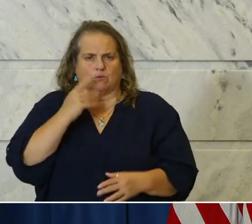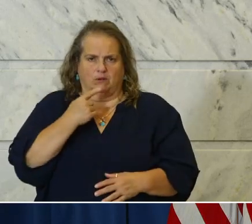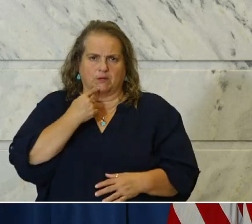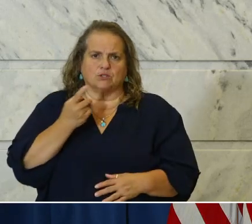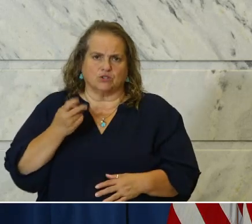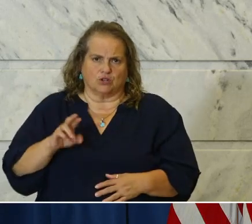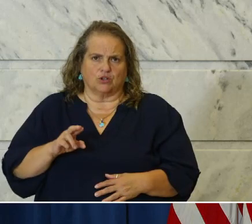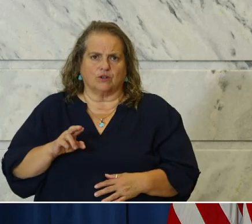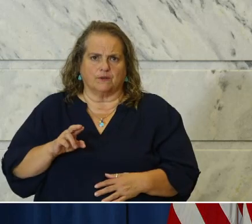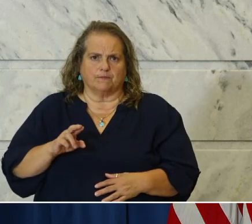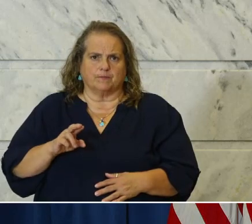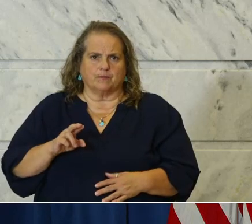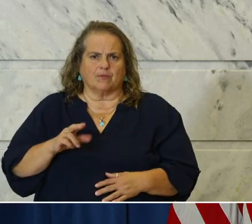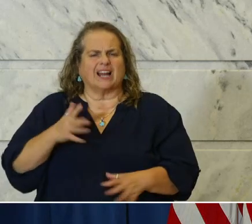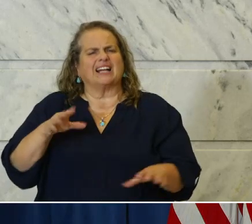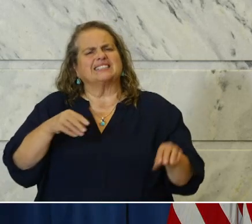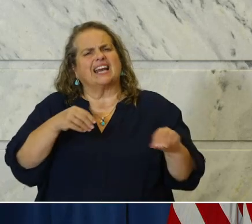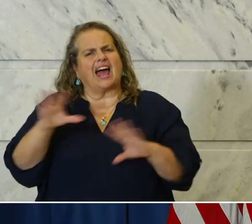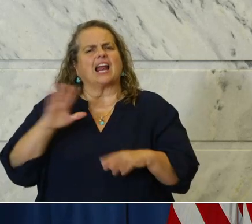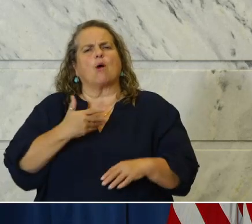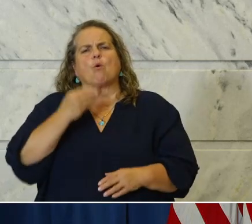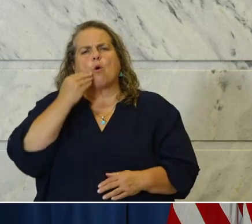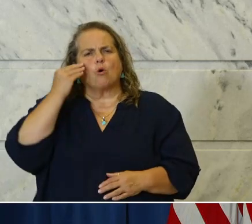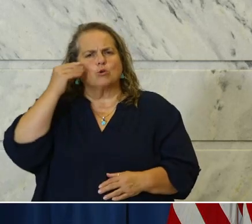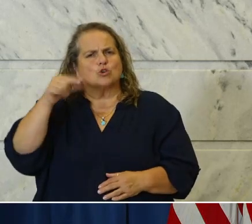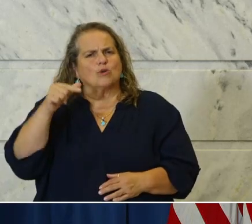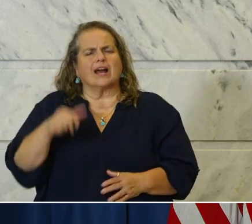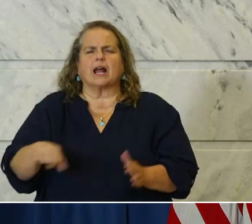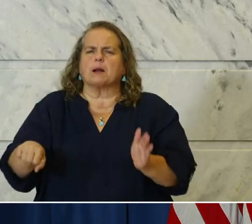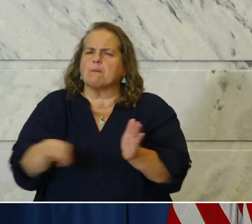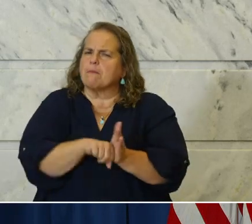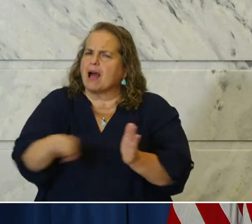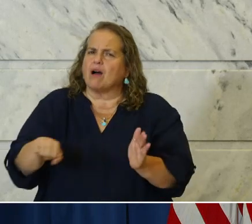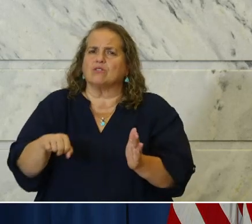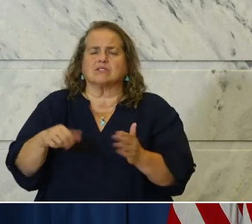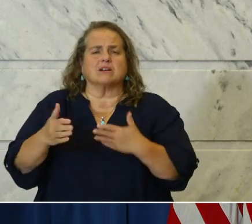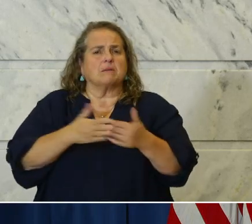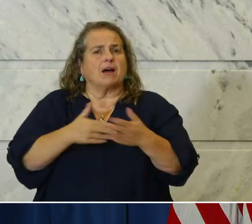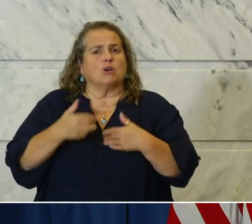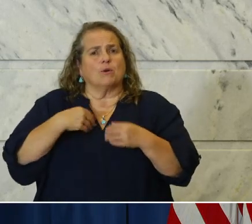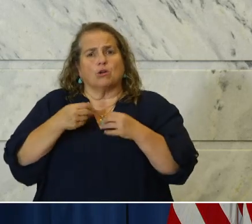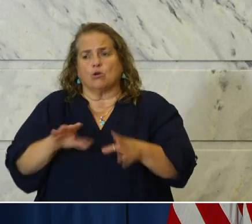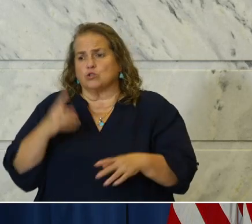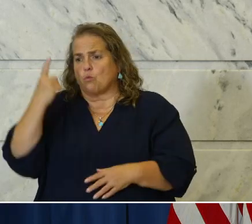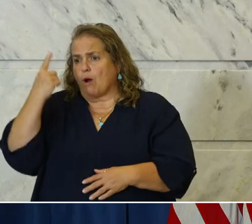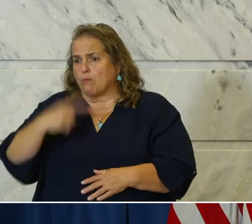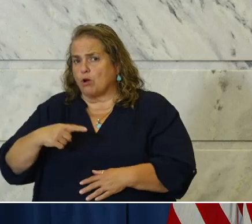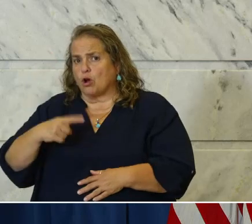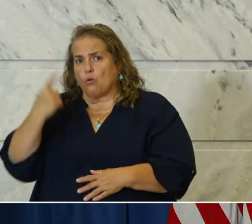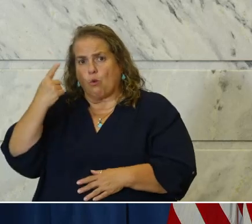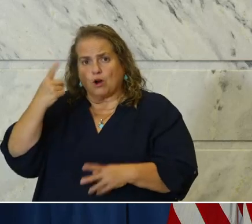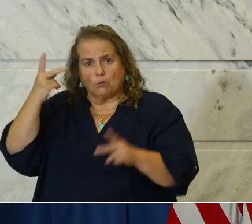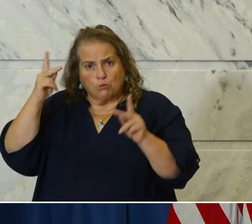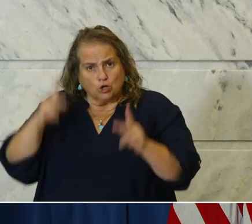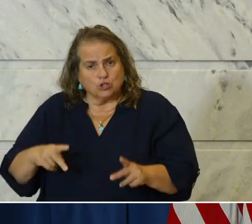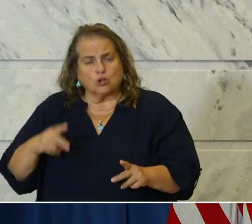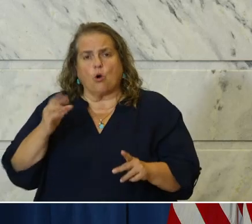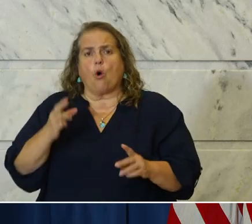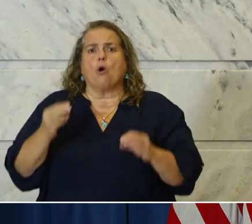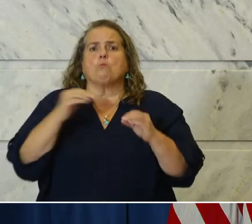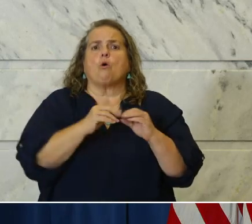And let's light our homes up green, and let's ring those bells just as much when we lose one individual as more, because we all